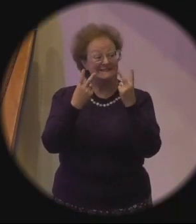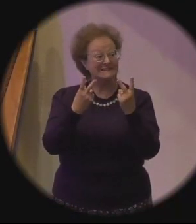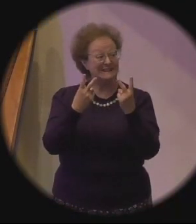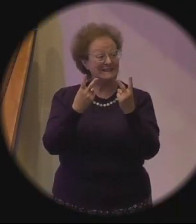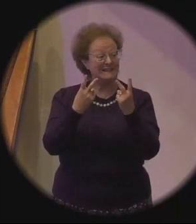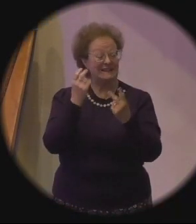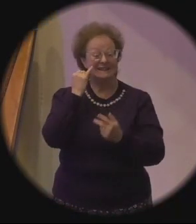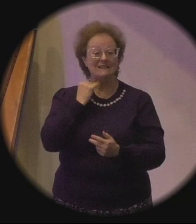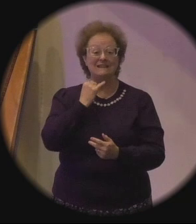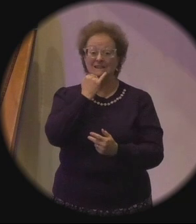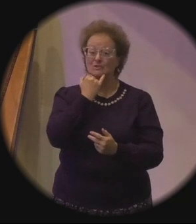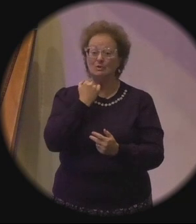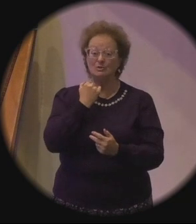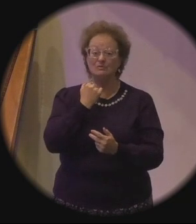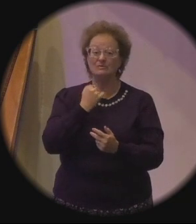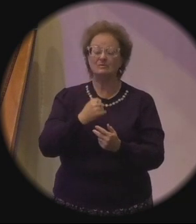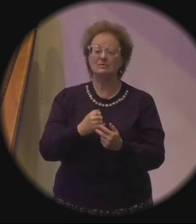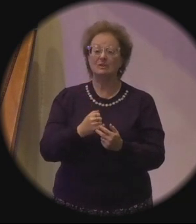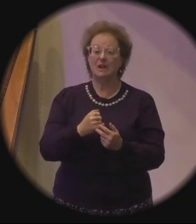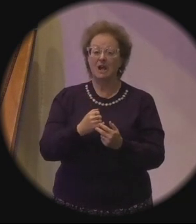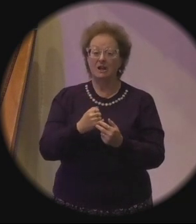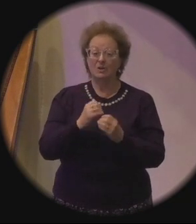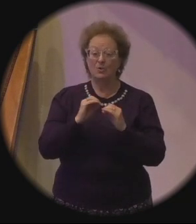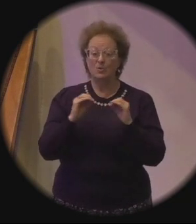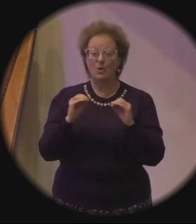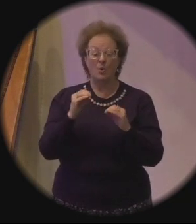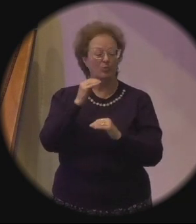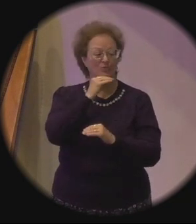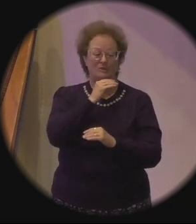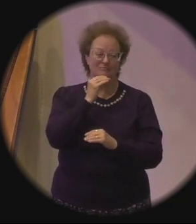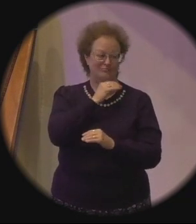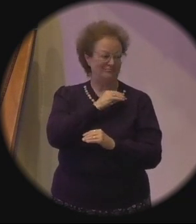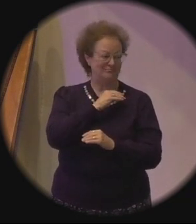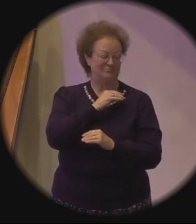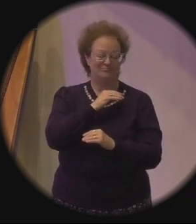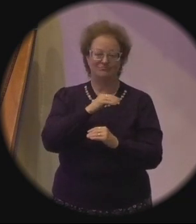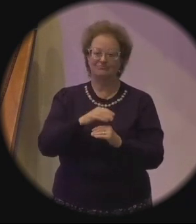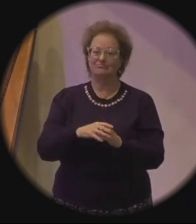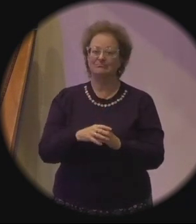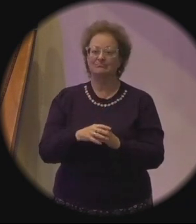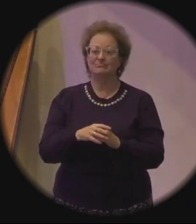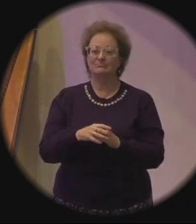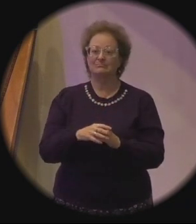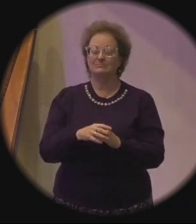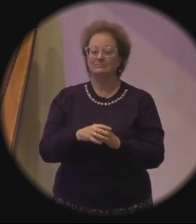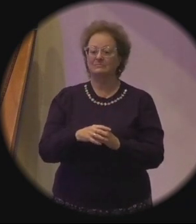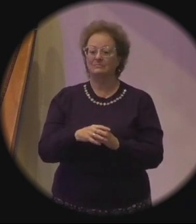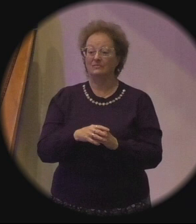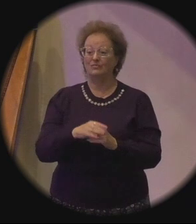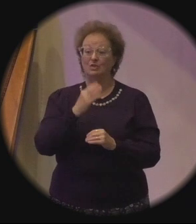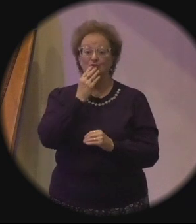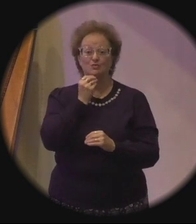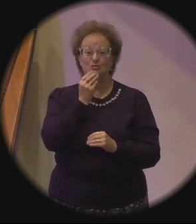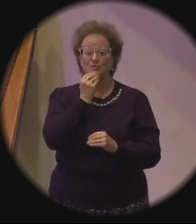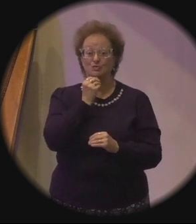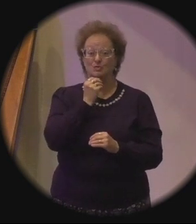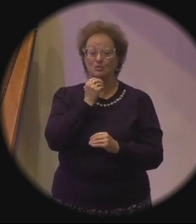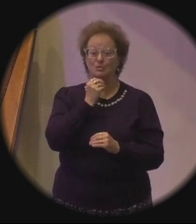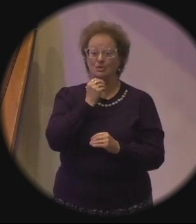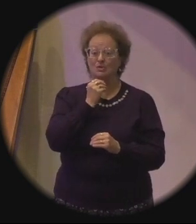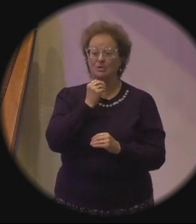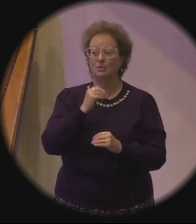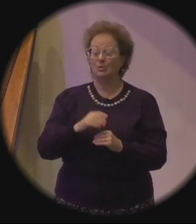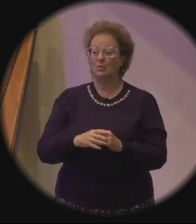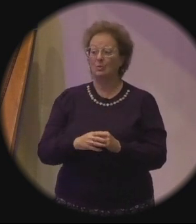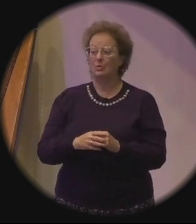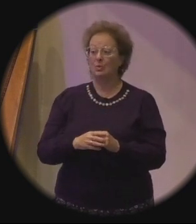an Israelite indeed, in whom there is no deceit. Now, for a Jew, this would have